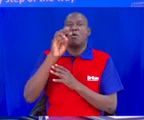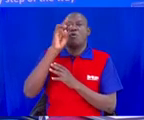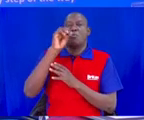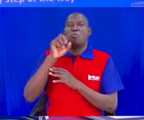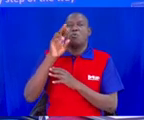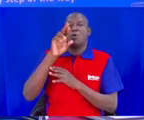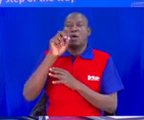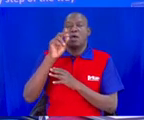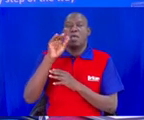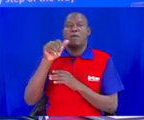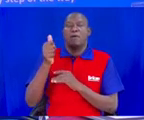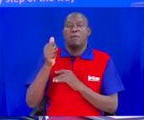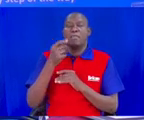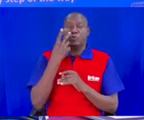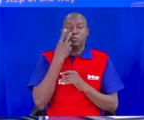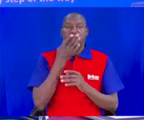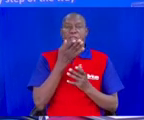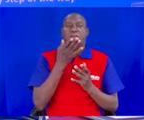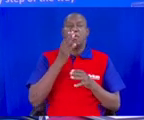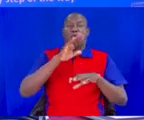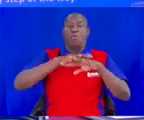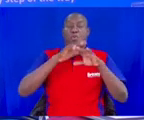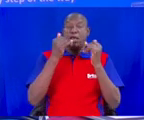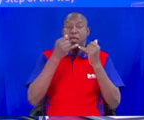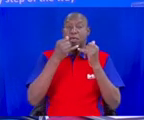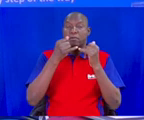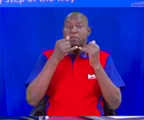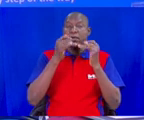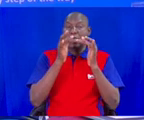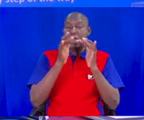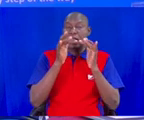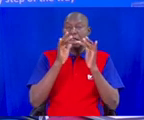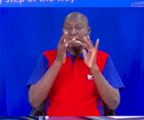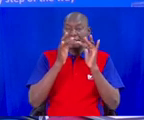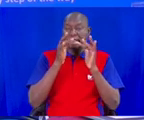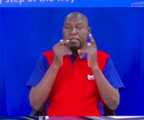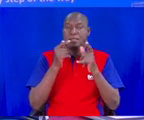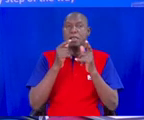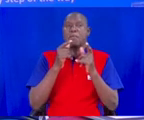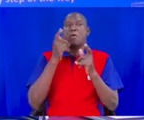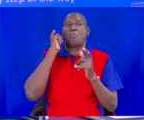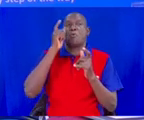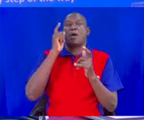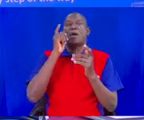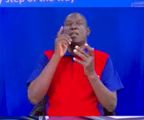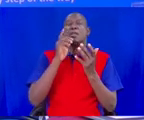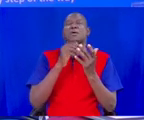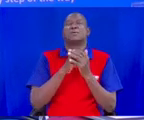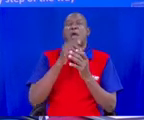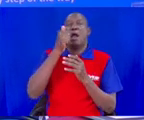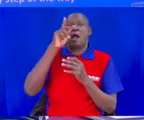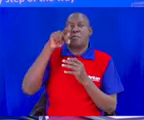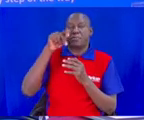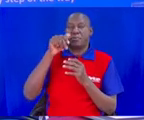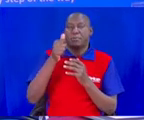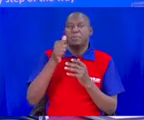can see there that by going online from the point of view of the mobile applications and the digital customer app,